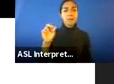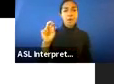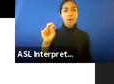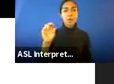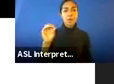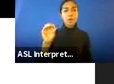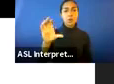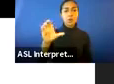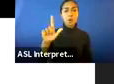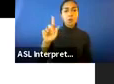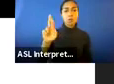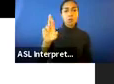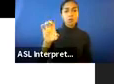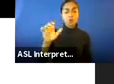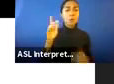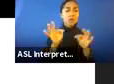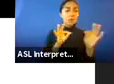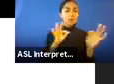sense, the